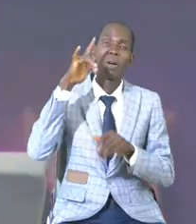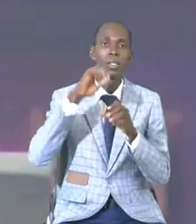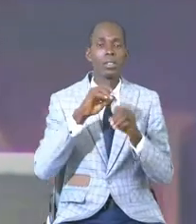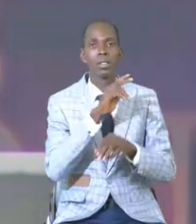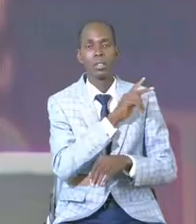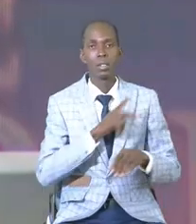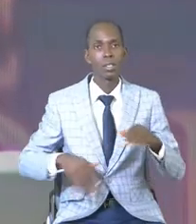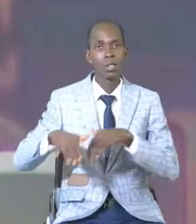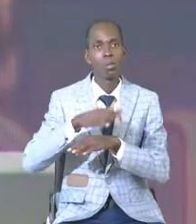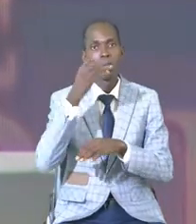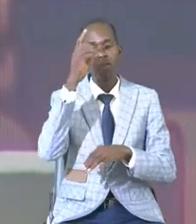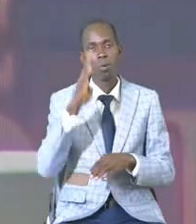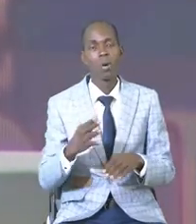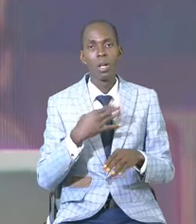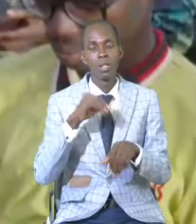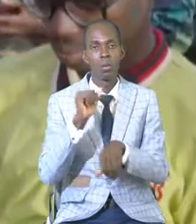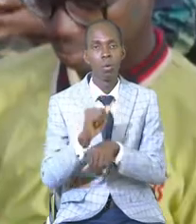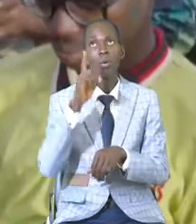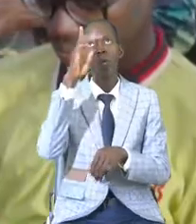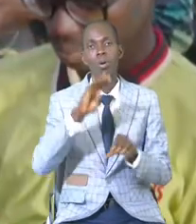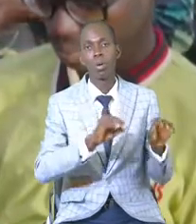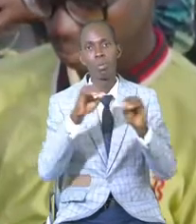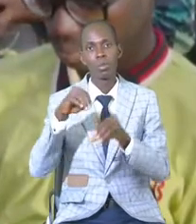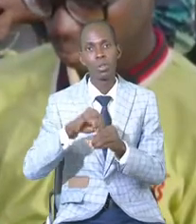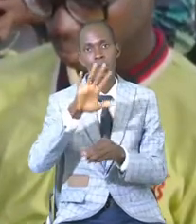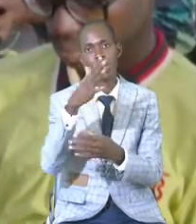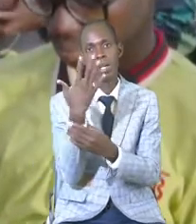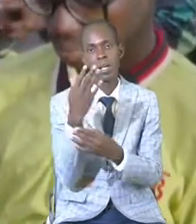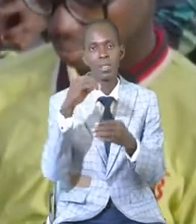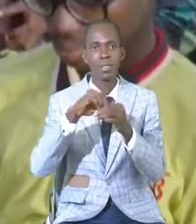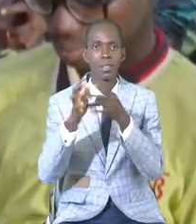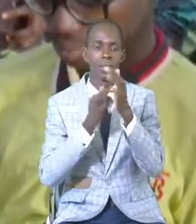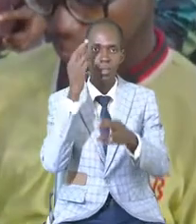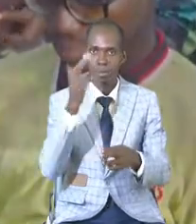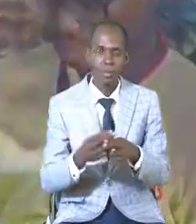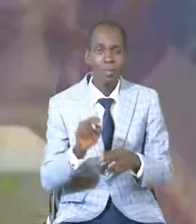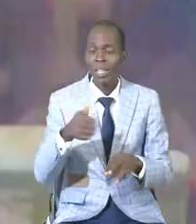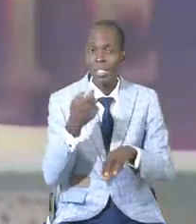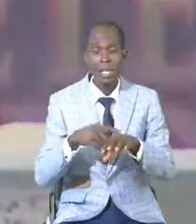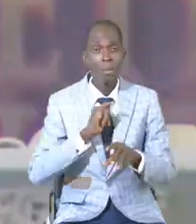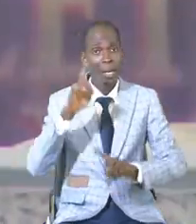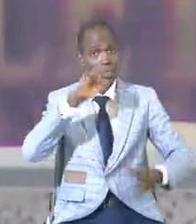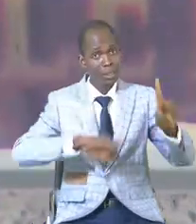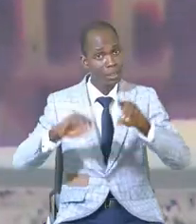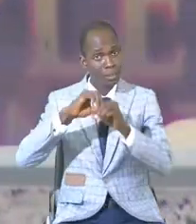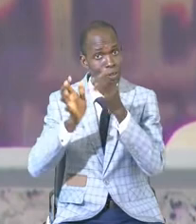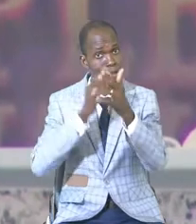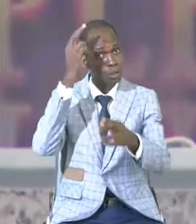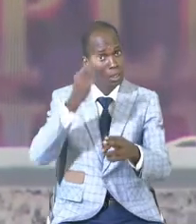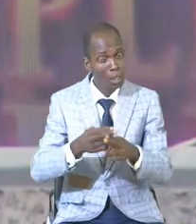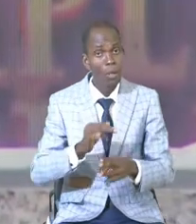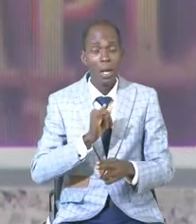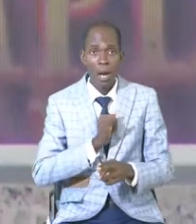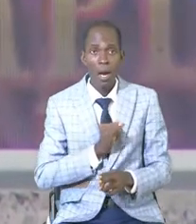has placed in your hand in Jesus' name. Anytime I say in Jesus' name, I want an